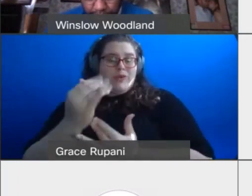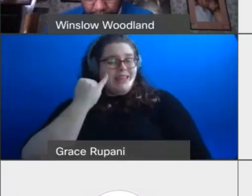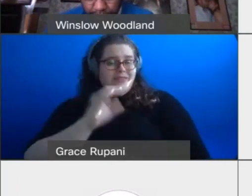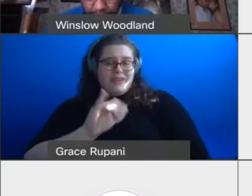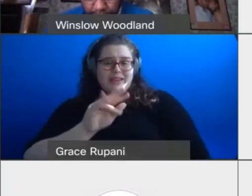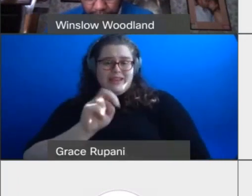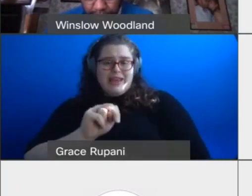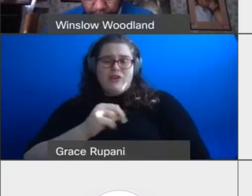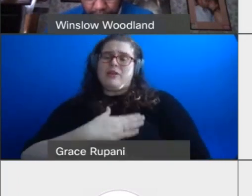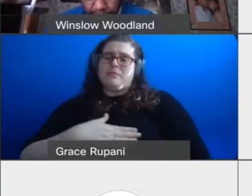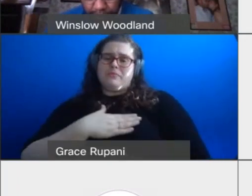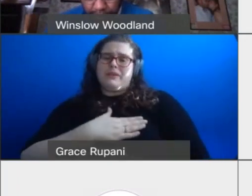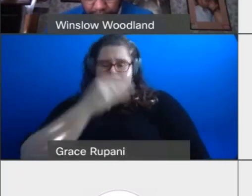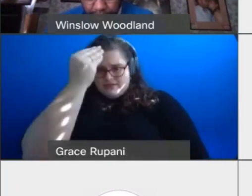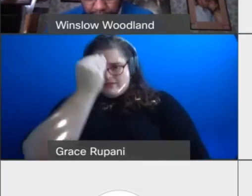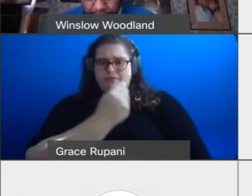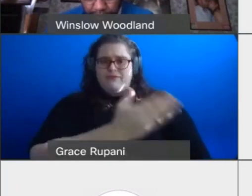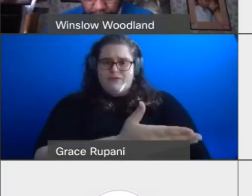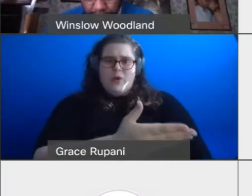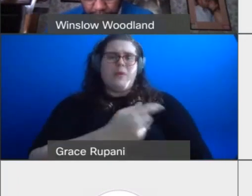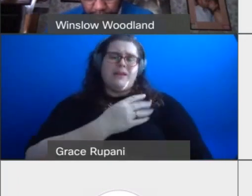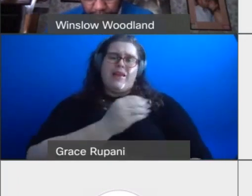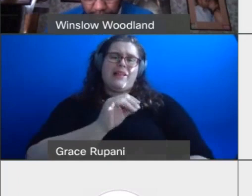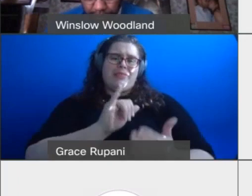being imposed as a limitation on all.